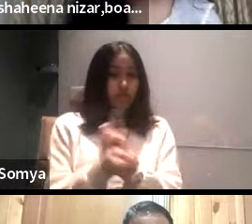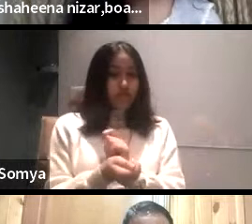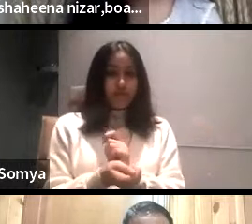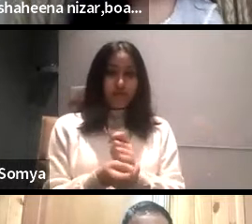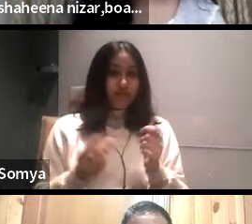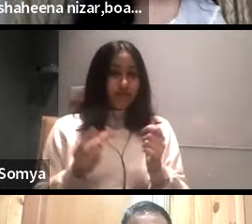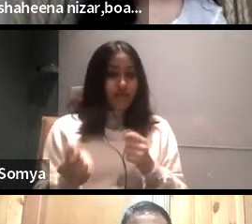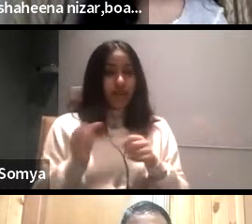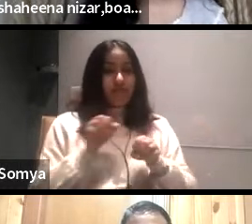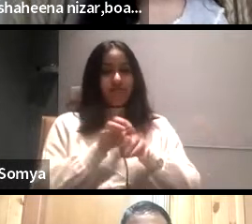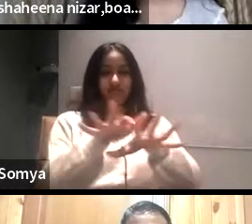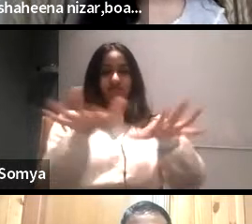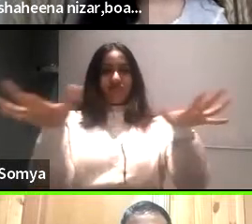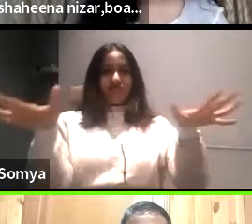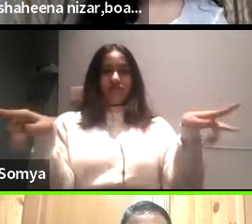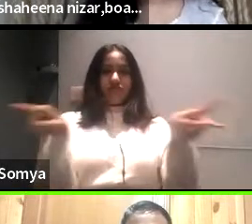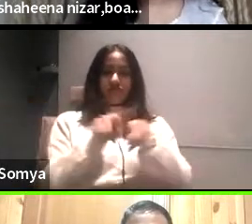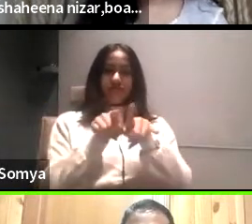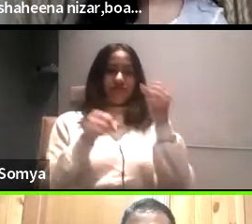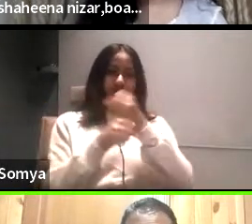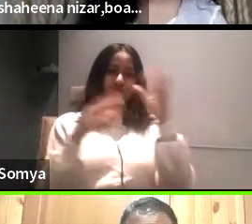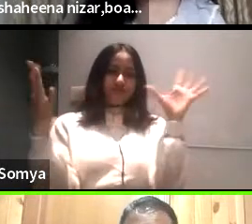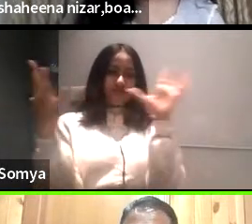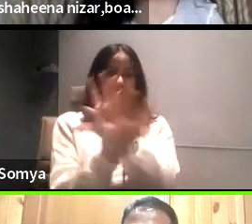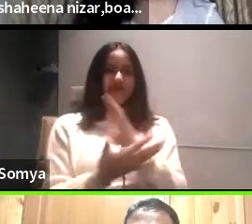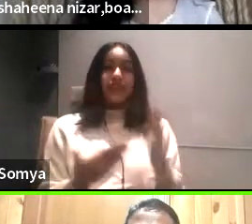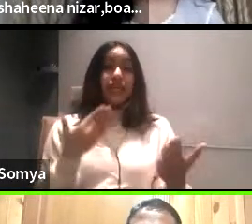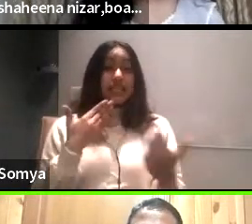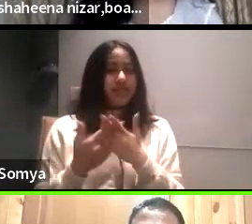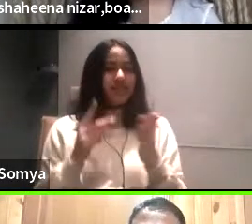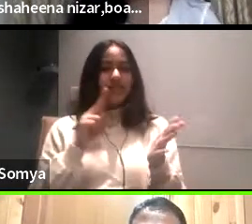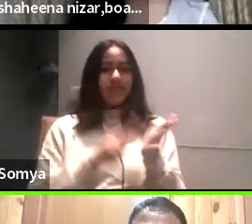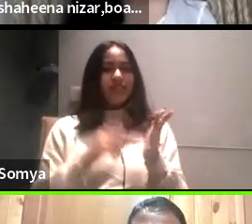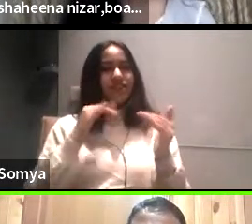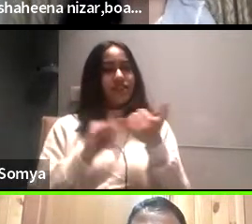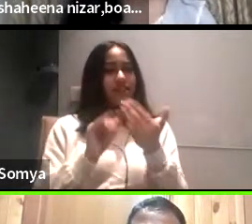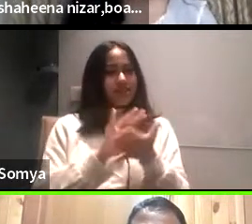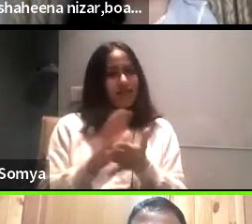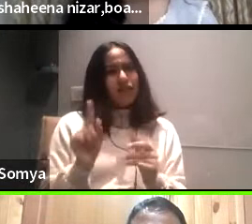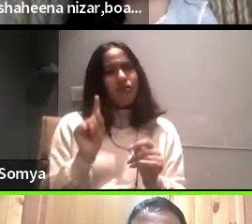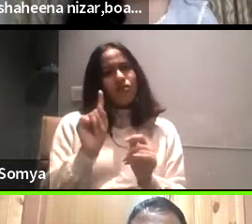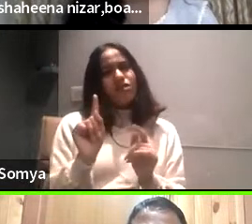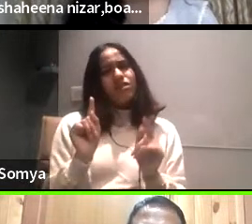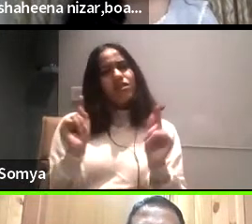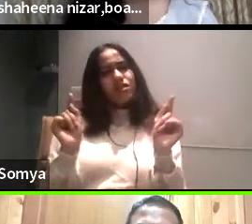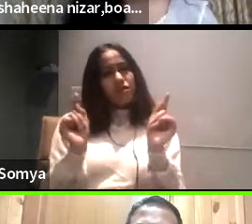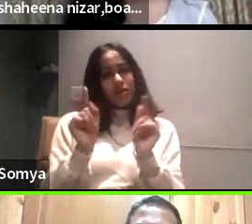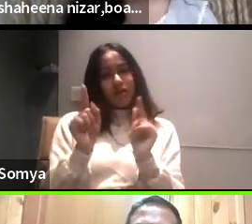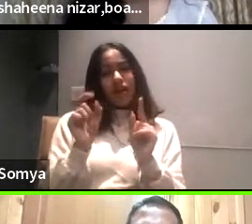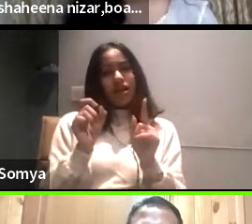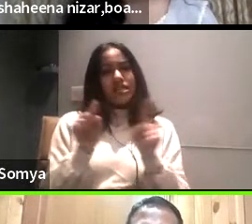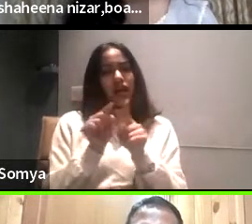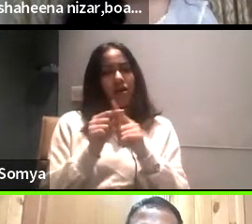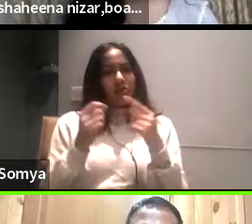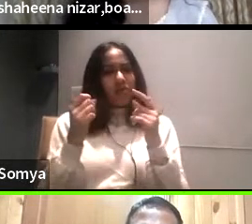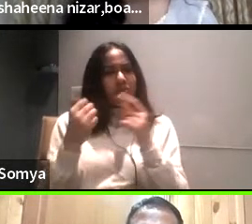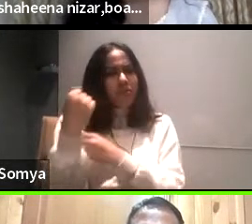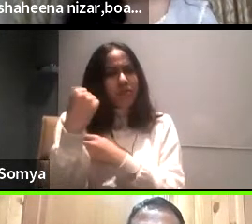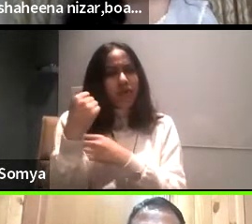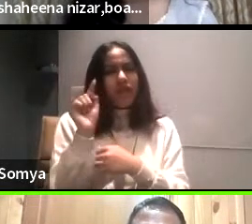rapidly spreading all over the globe. Thank you, Nish. Very, very small yet very powerful thing you